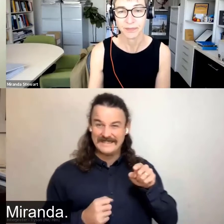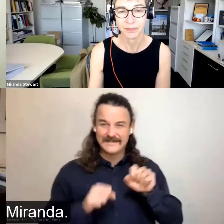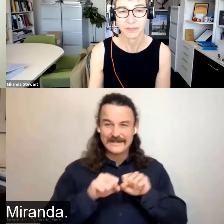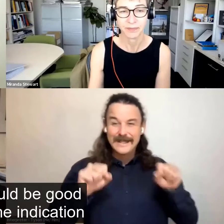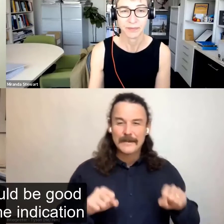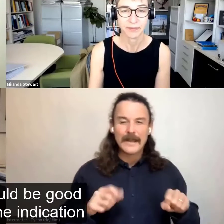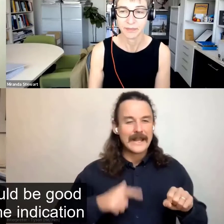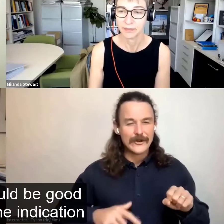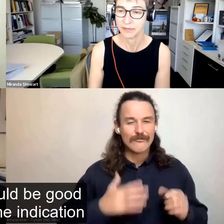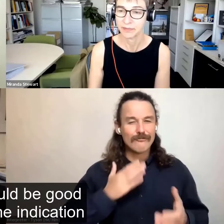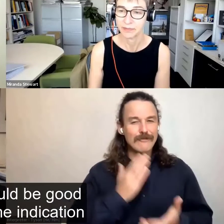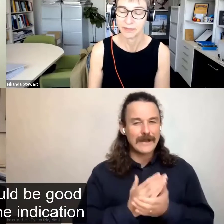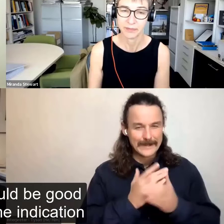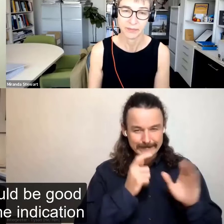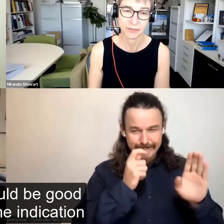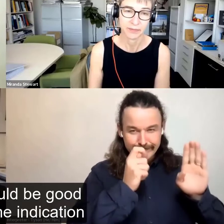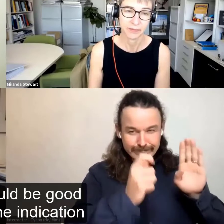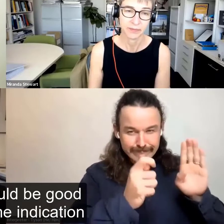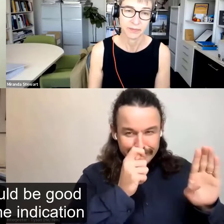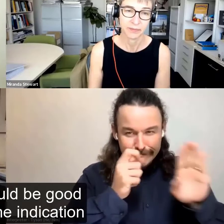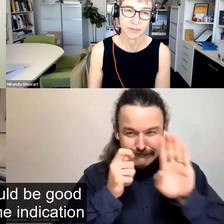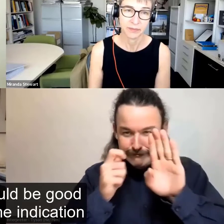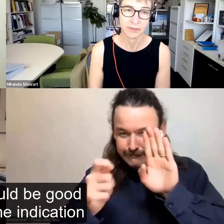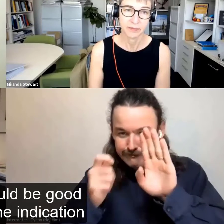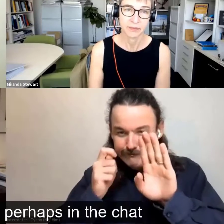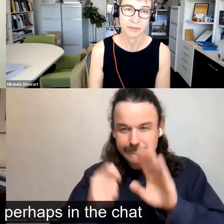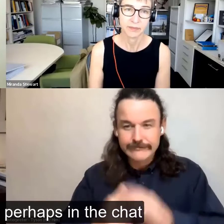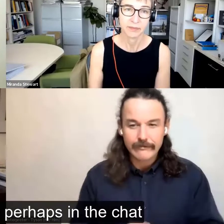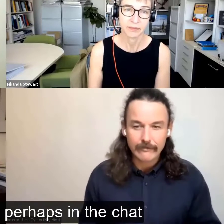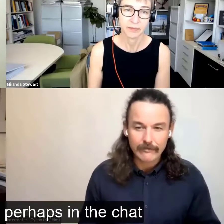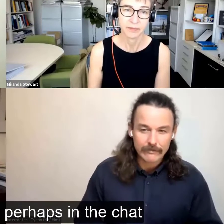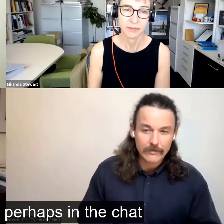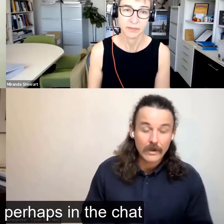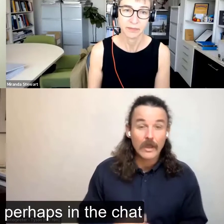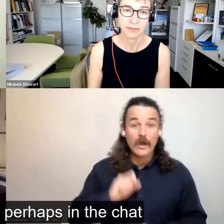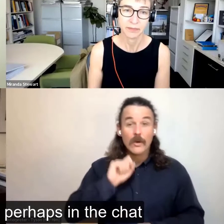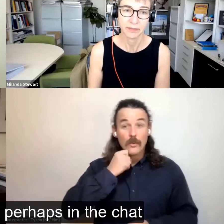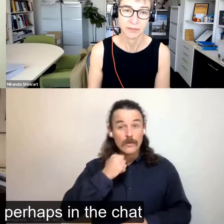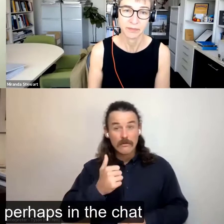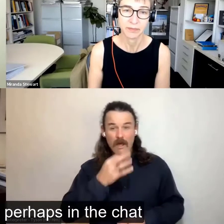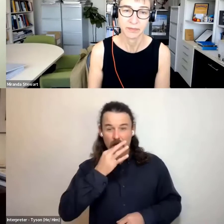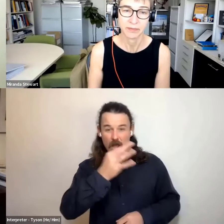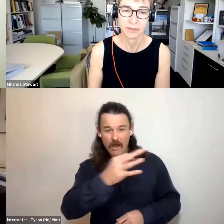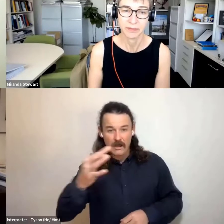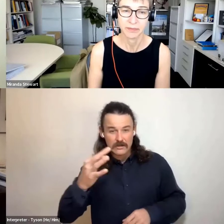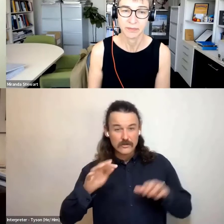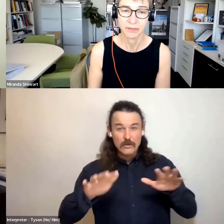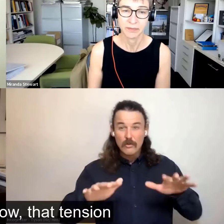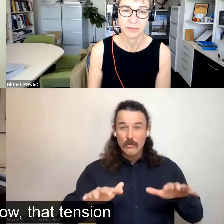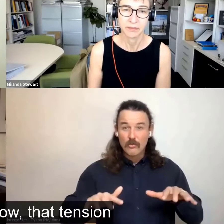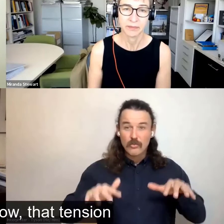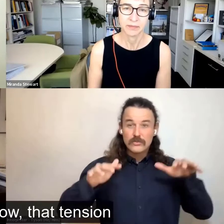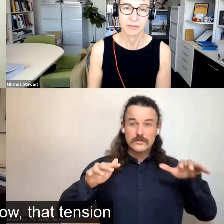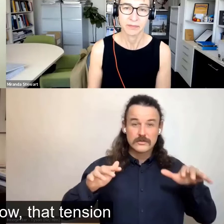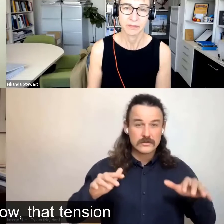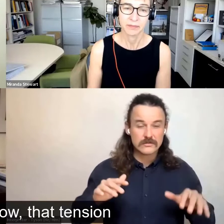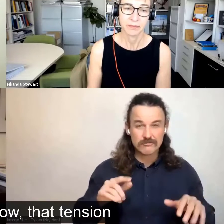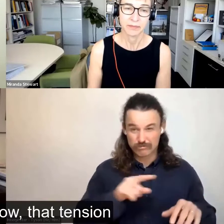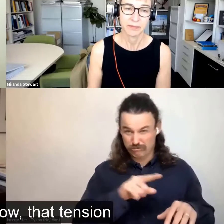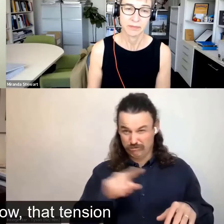Thanks, Miranda. And it would be good to get some indication from the audience, perhaps in the chat,